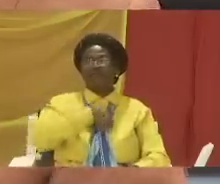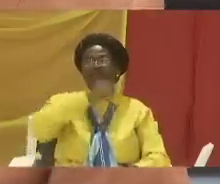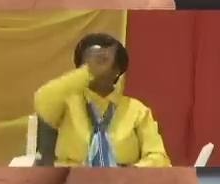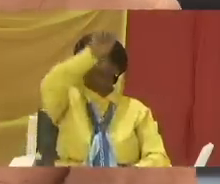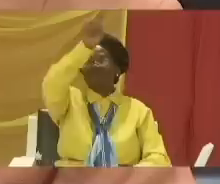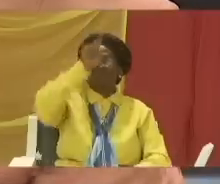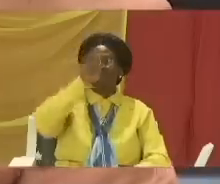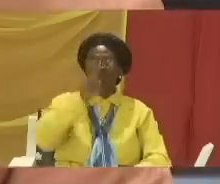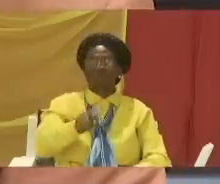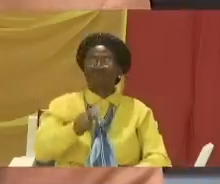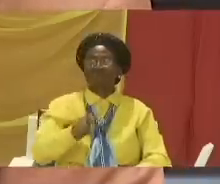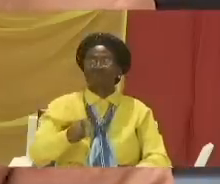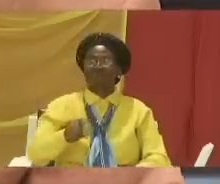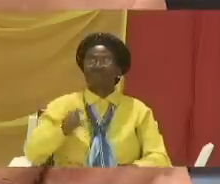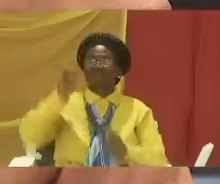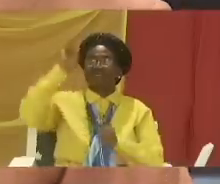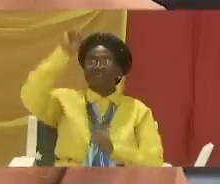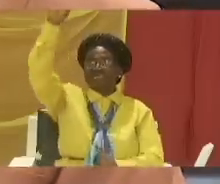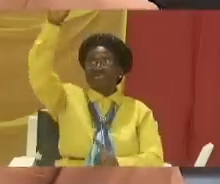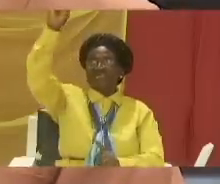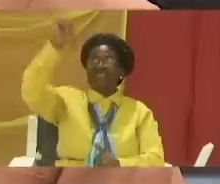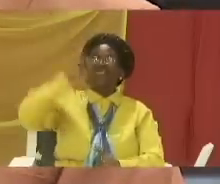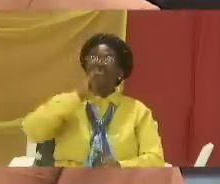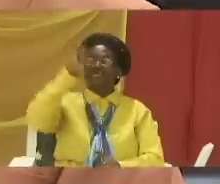There's a covenant of mercy